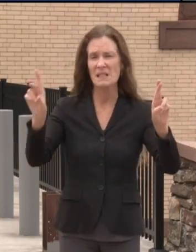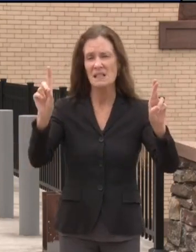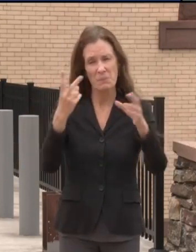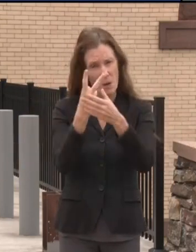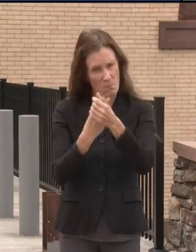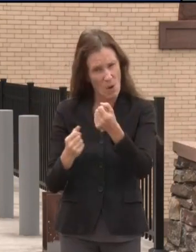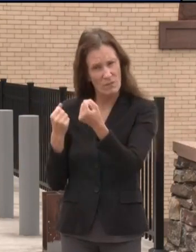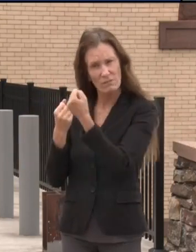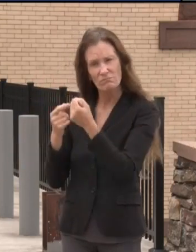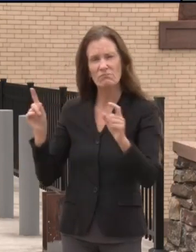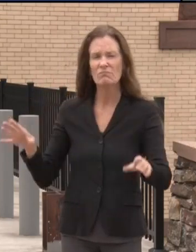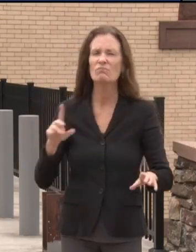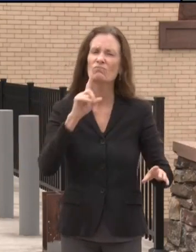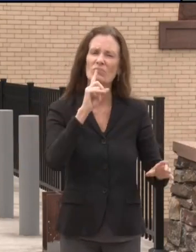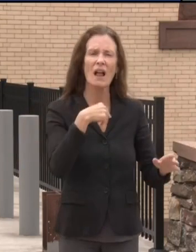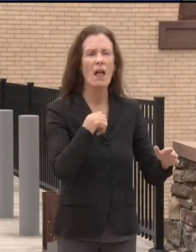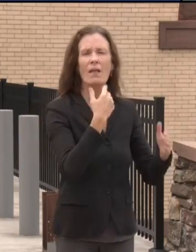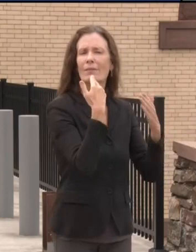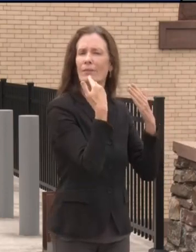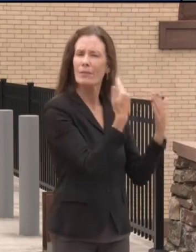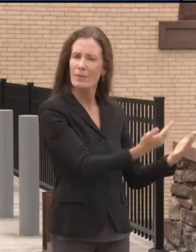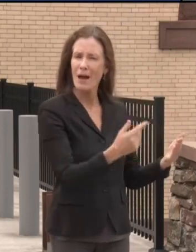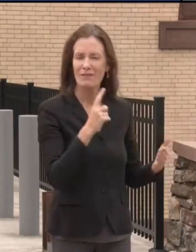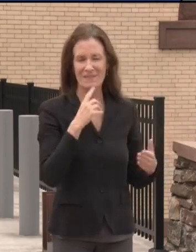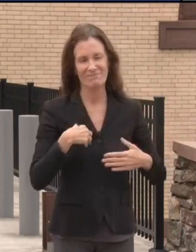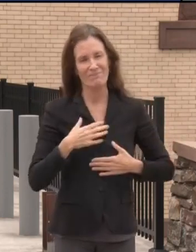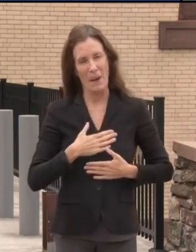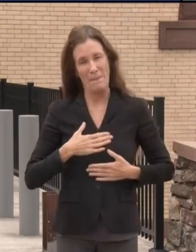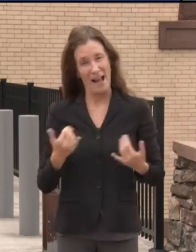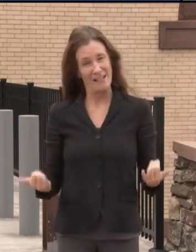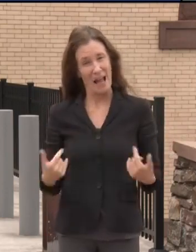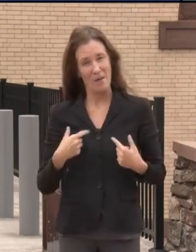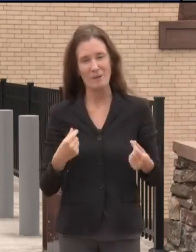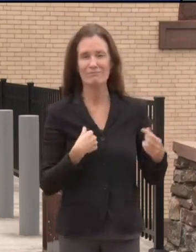now it's my pleasure to introduce Representative Mike Schlossberg.